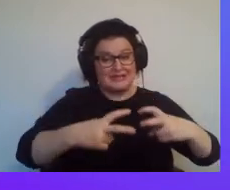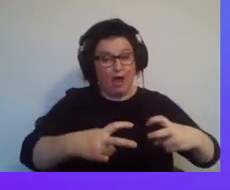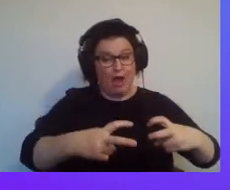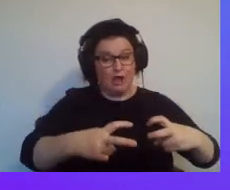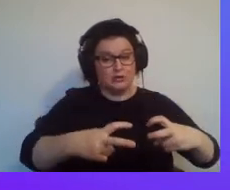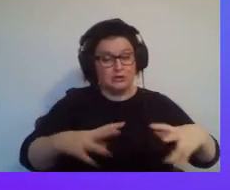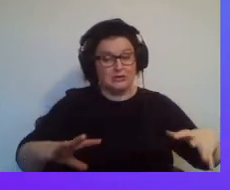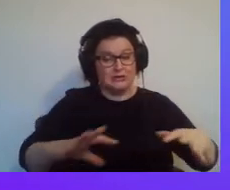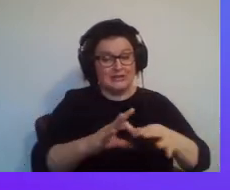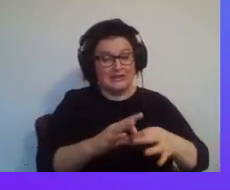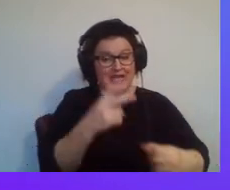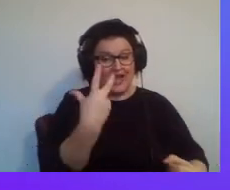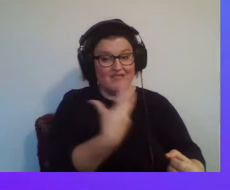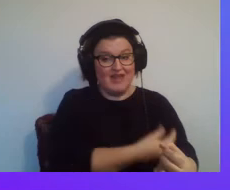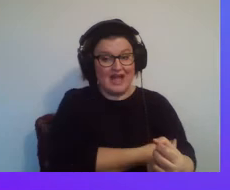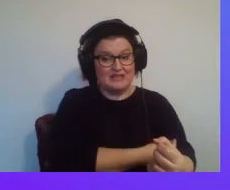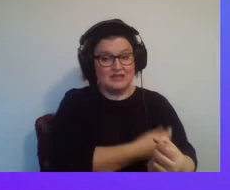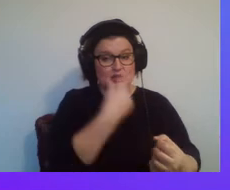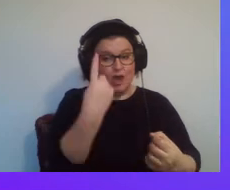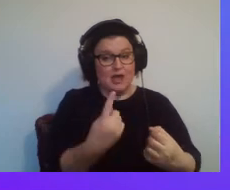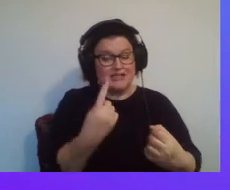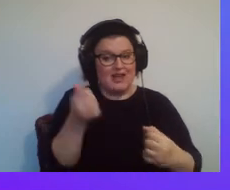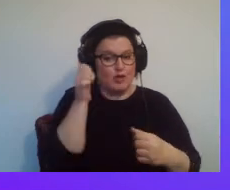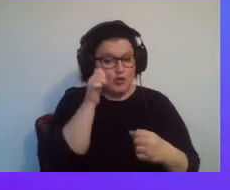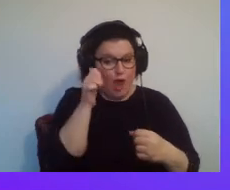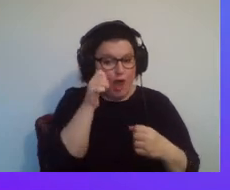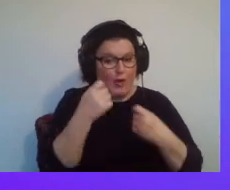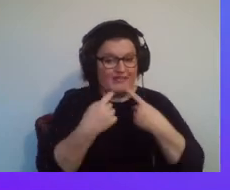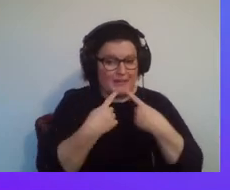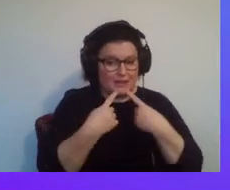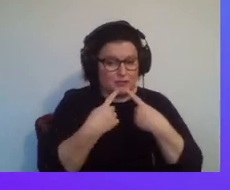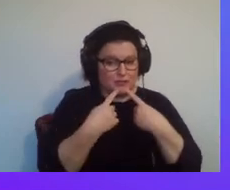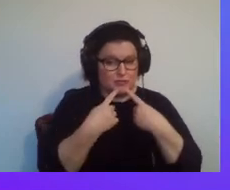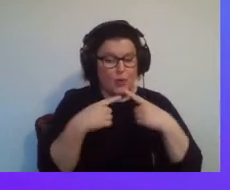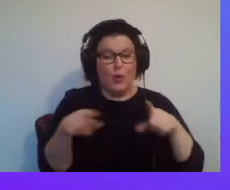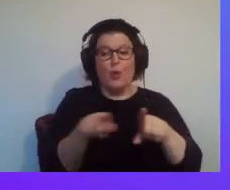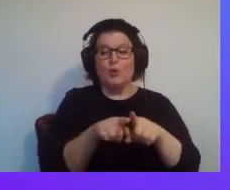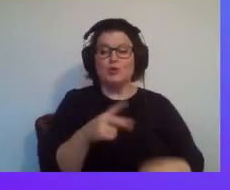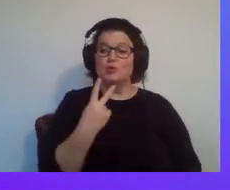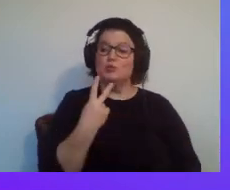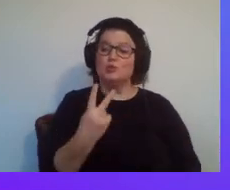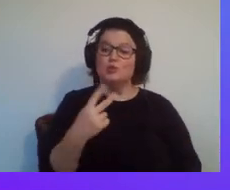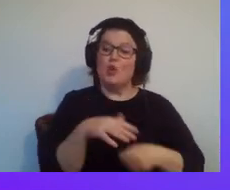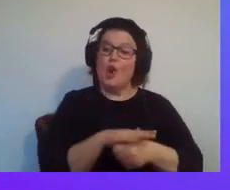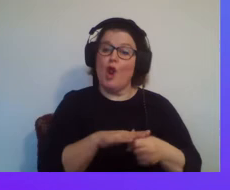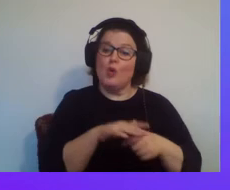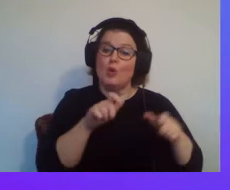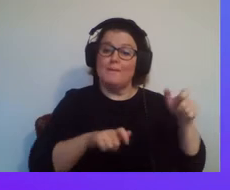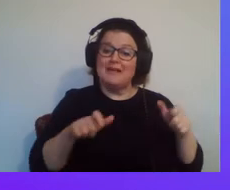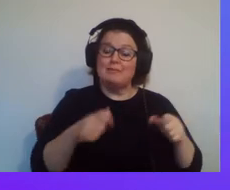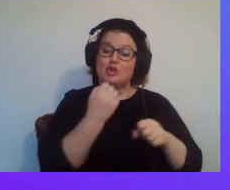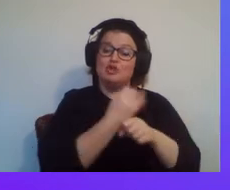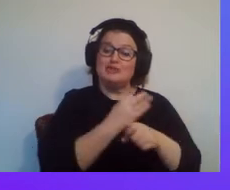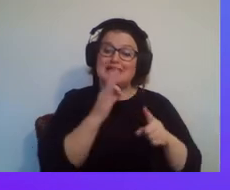in our communities. I'm delighted that we also have two local people this evening, Dr. Sheila Yogi, who is a GP right here in the heart